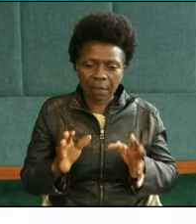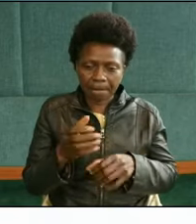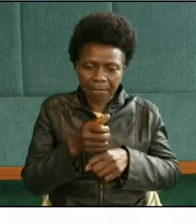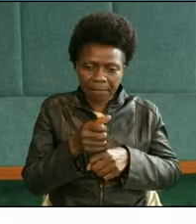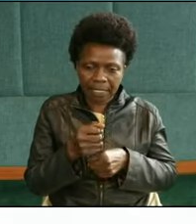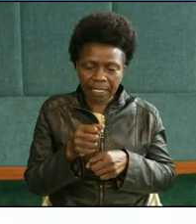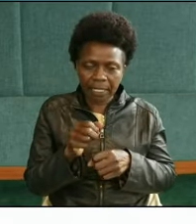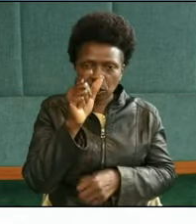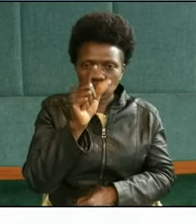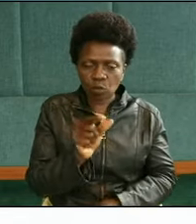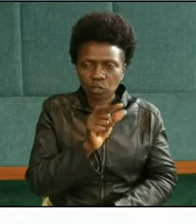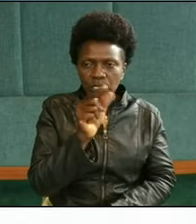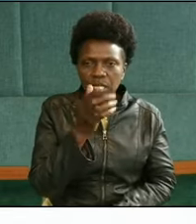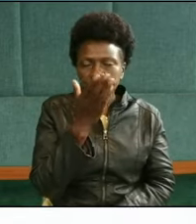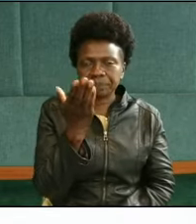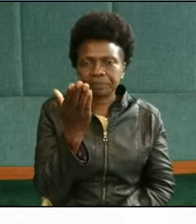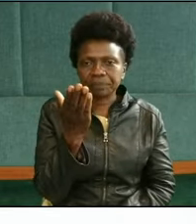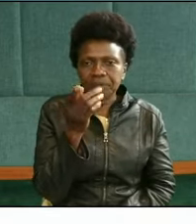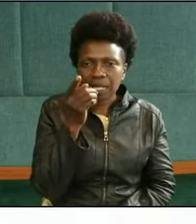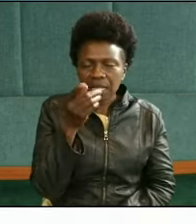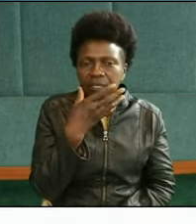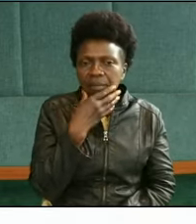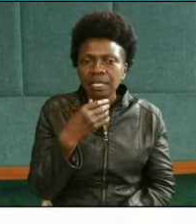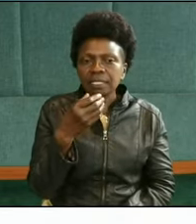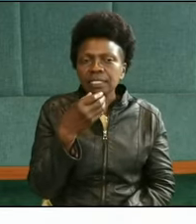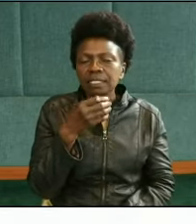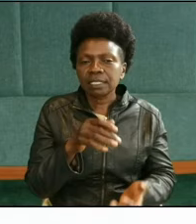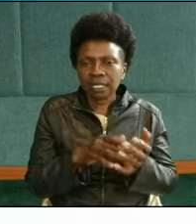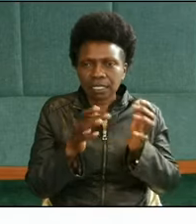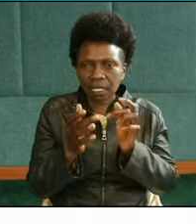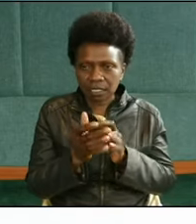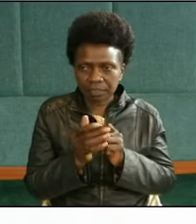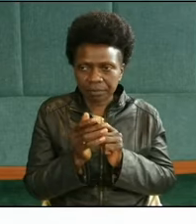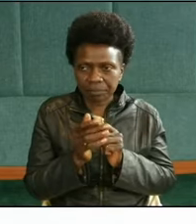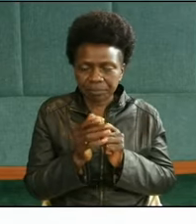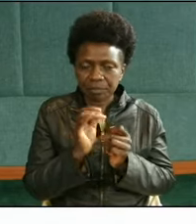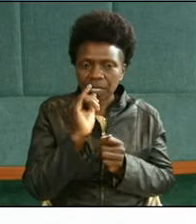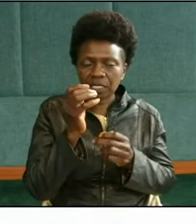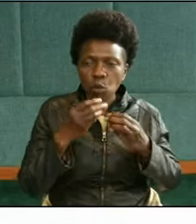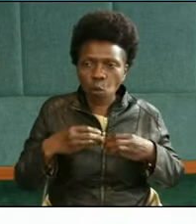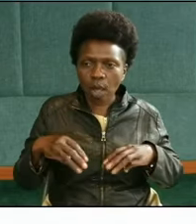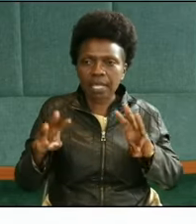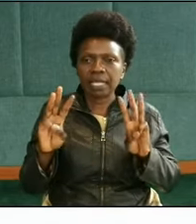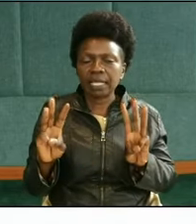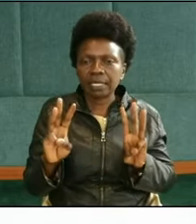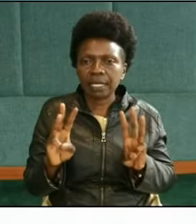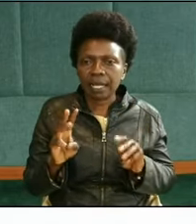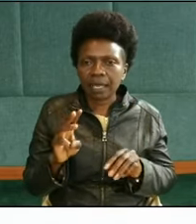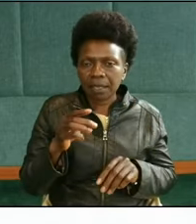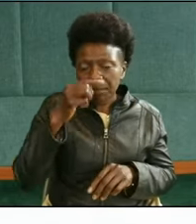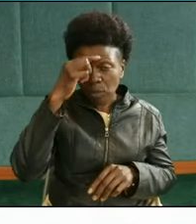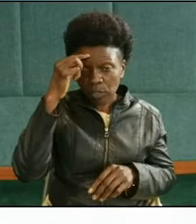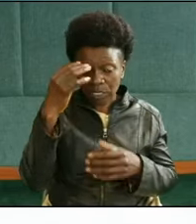met at the cross, this man Jesus is worthy because he